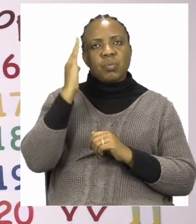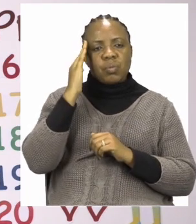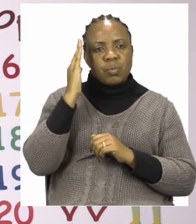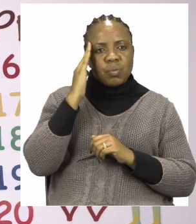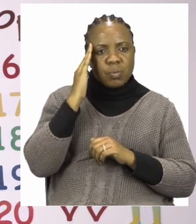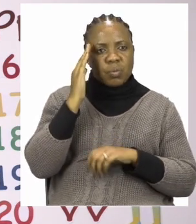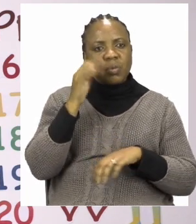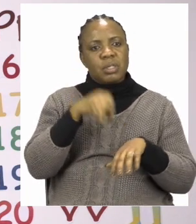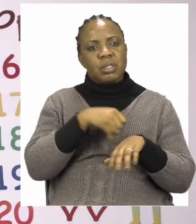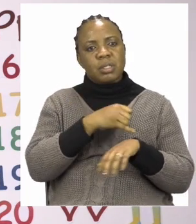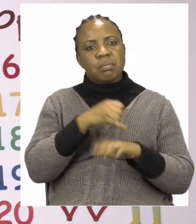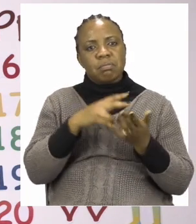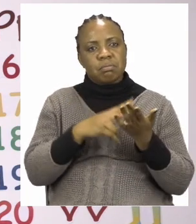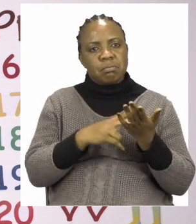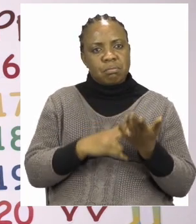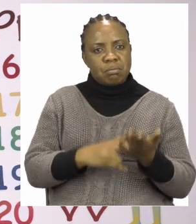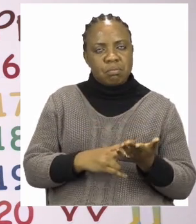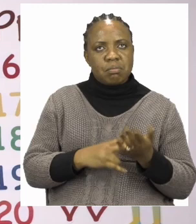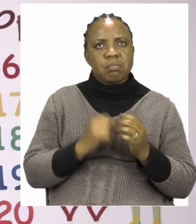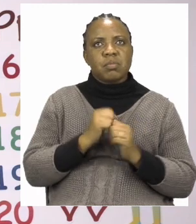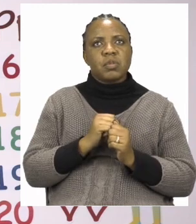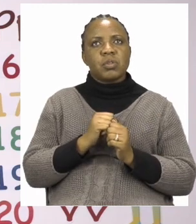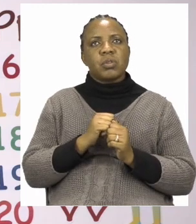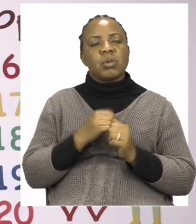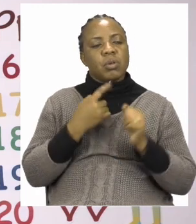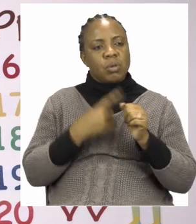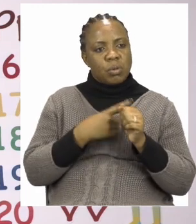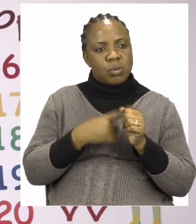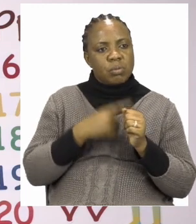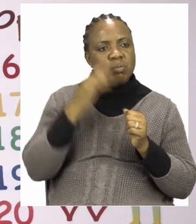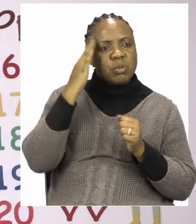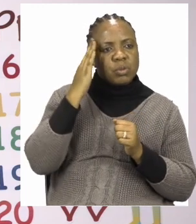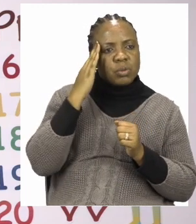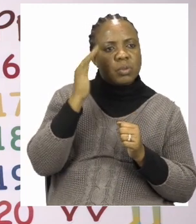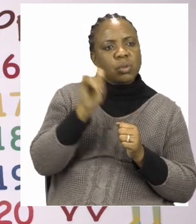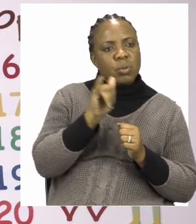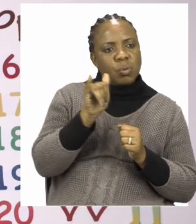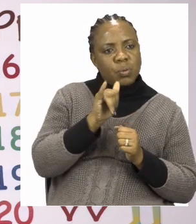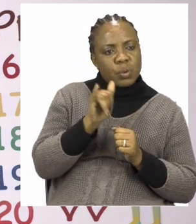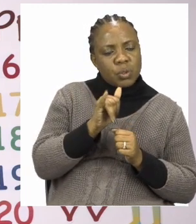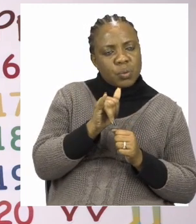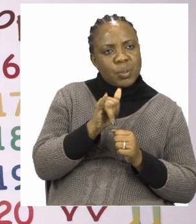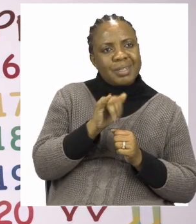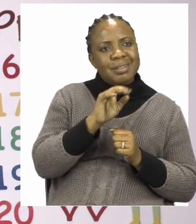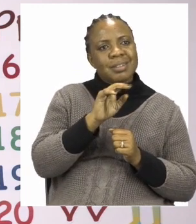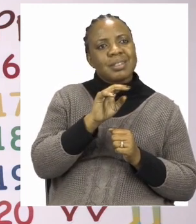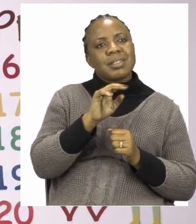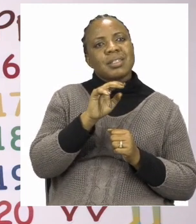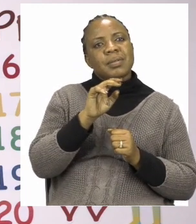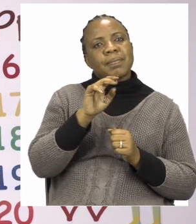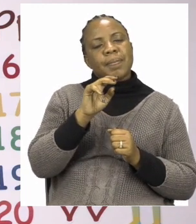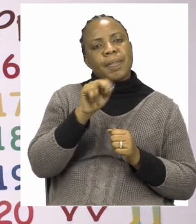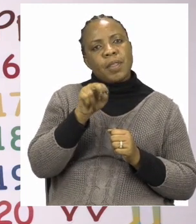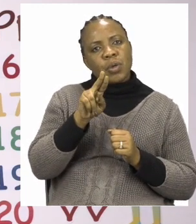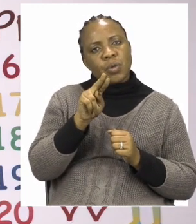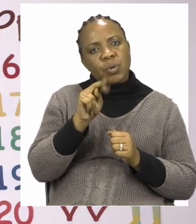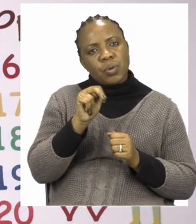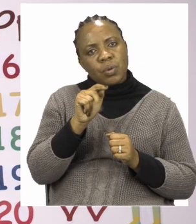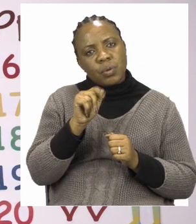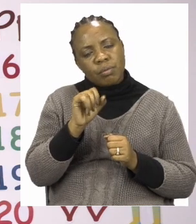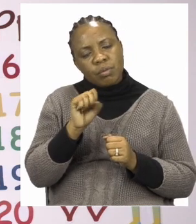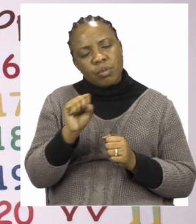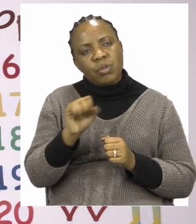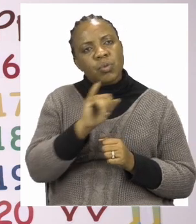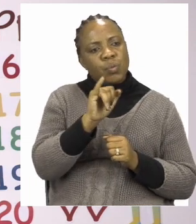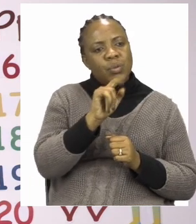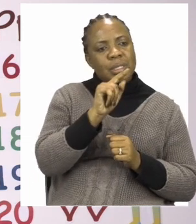sure you first label them on who's who. Mr. Tens always needs a friend, and Mrs. Units can walk